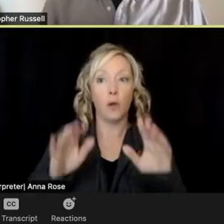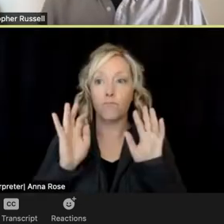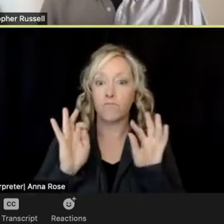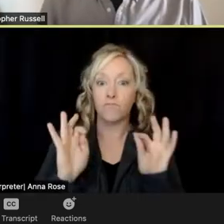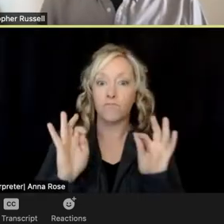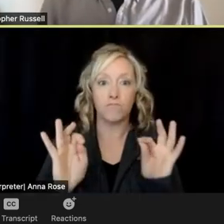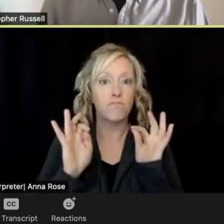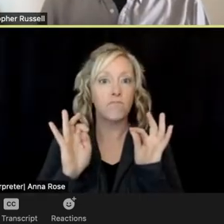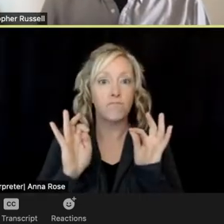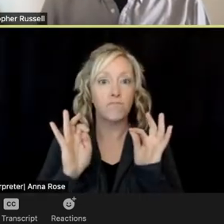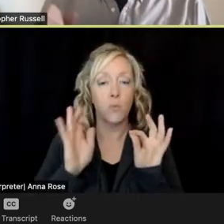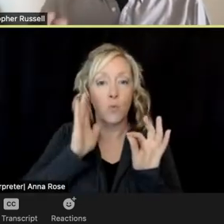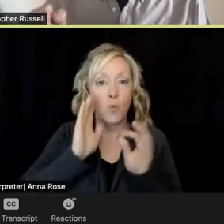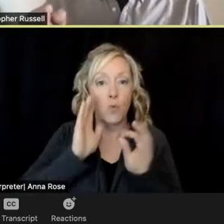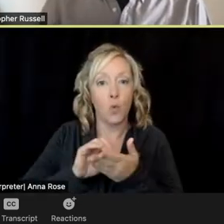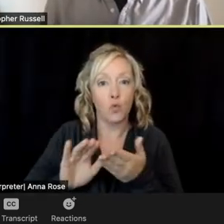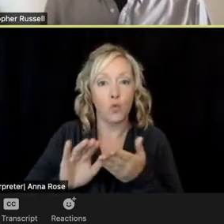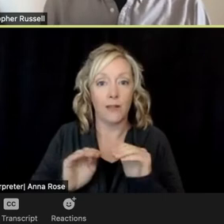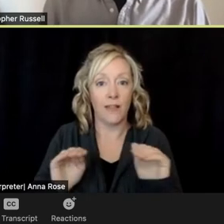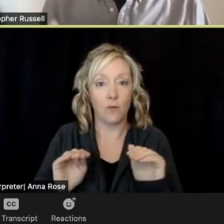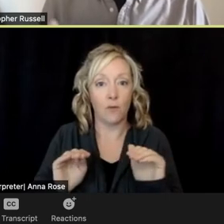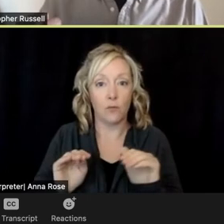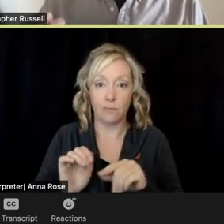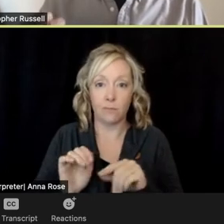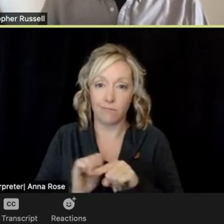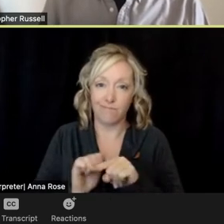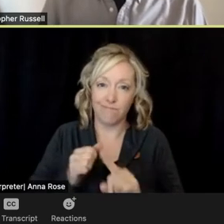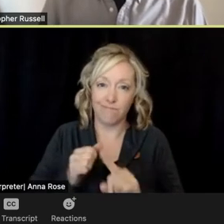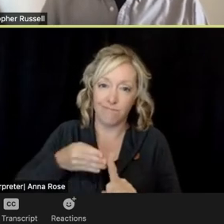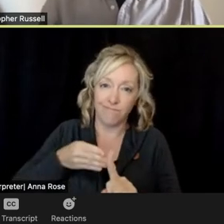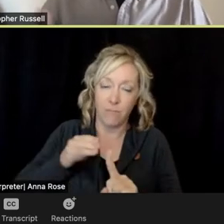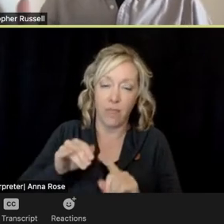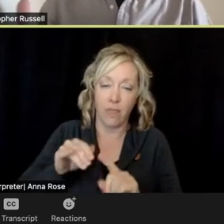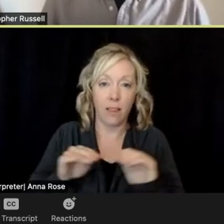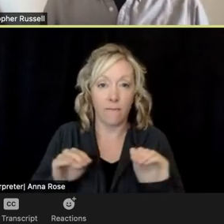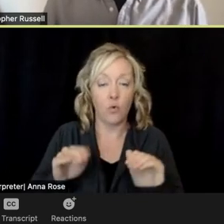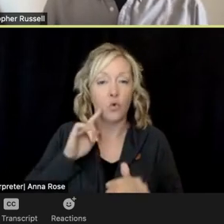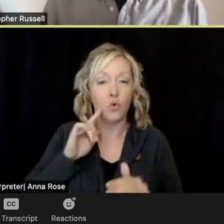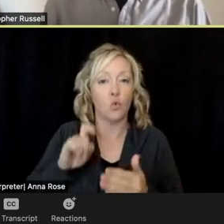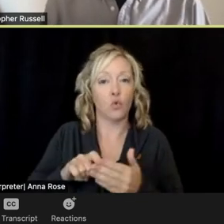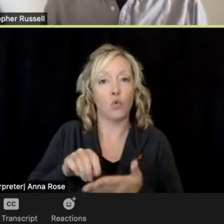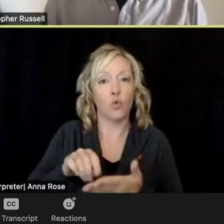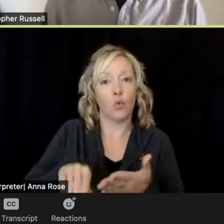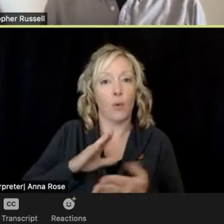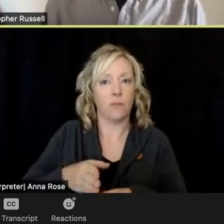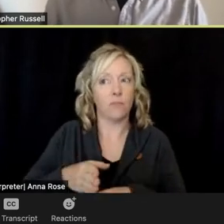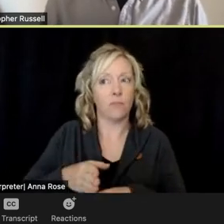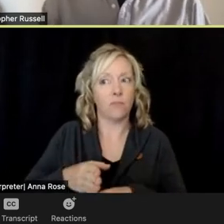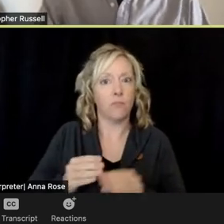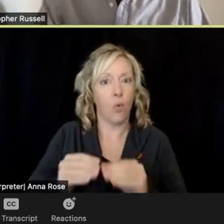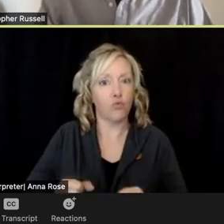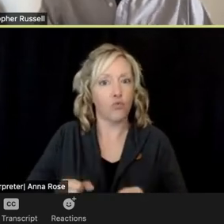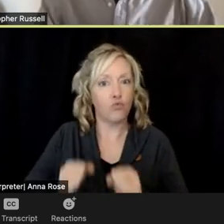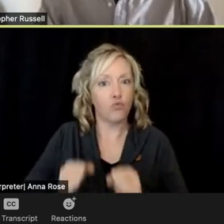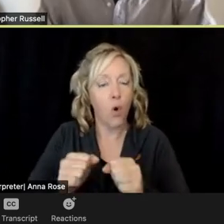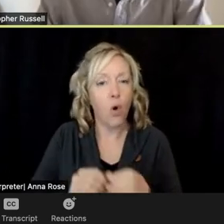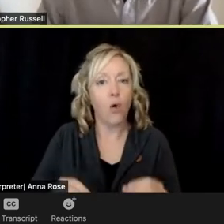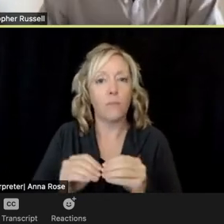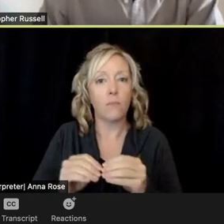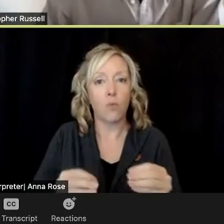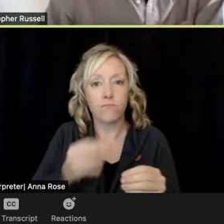it. And then you'll see that the student's getting stronger at doing it. And then you'll see that the student is suddenly doing more things that they weren't